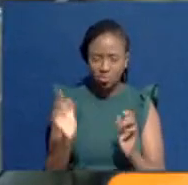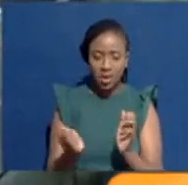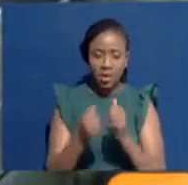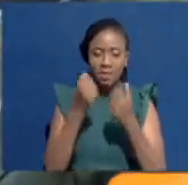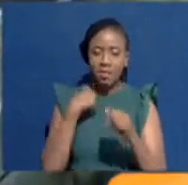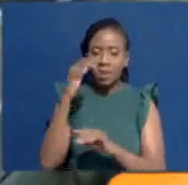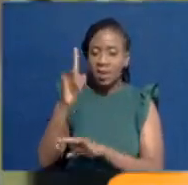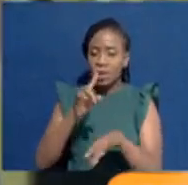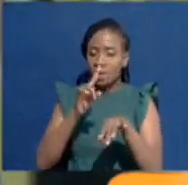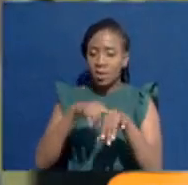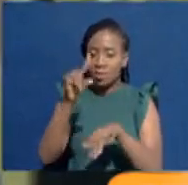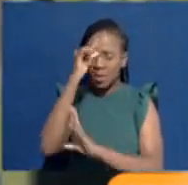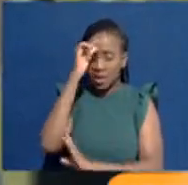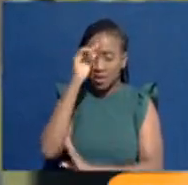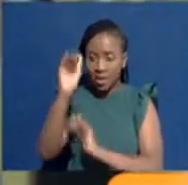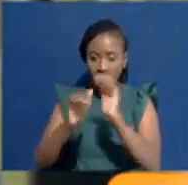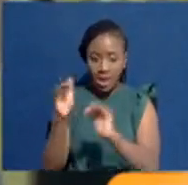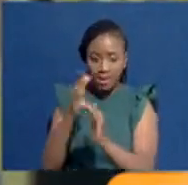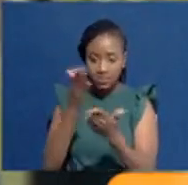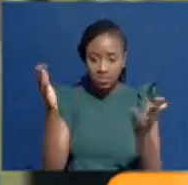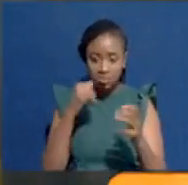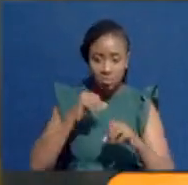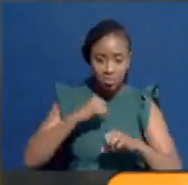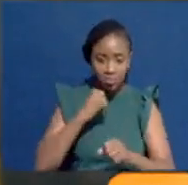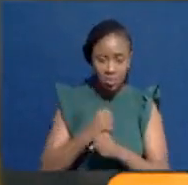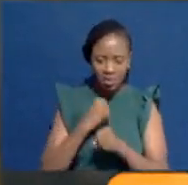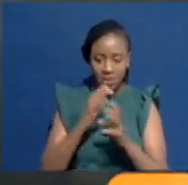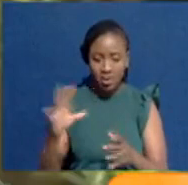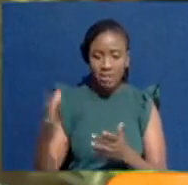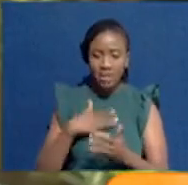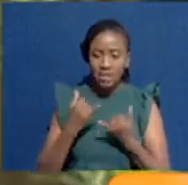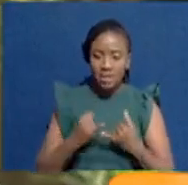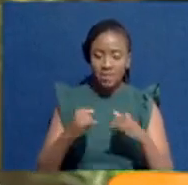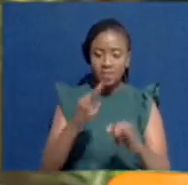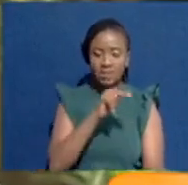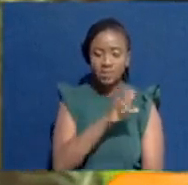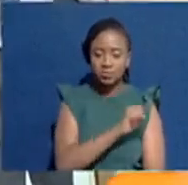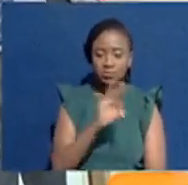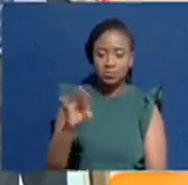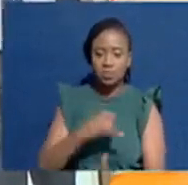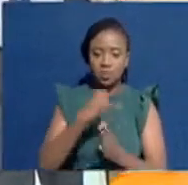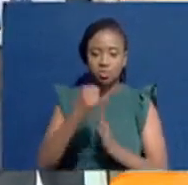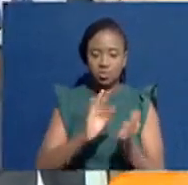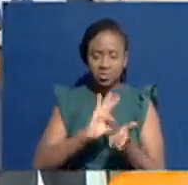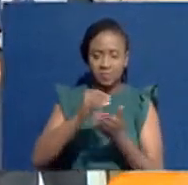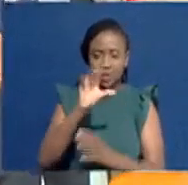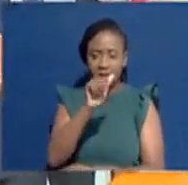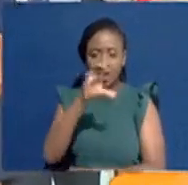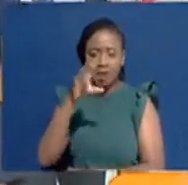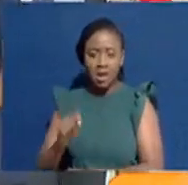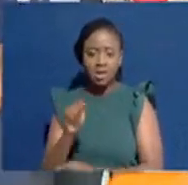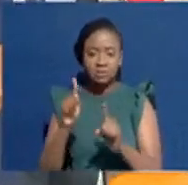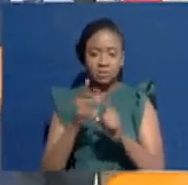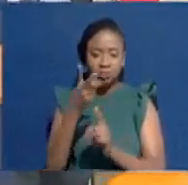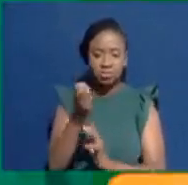by the government for employers to fully implement the National Social Security Fund Act 2013. The underwriter is seeking